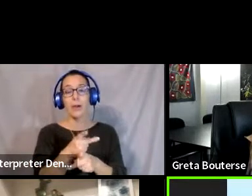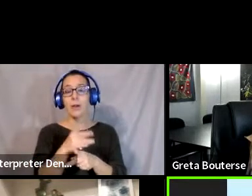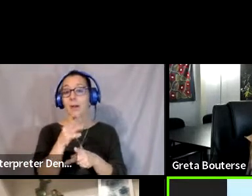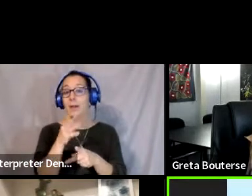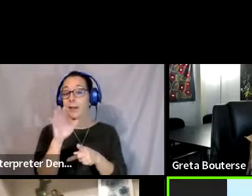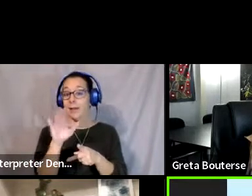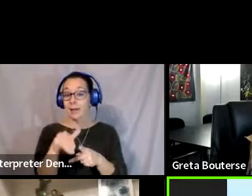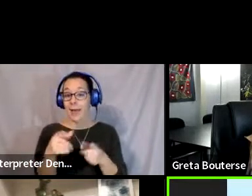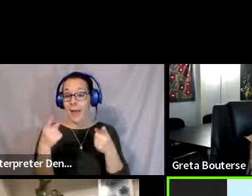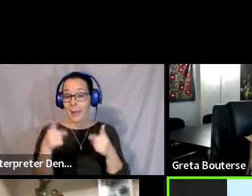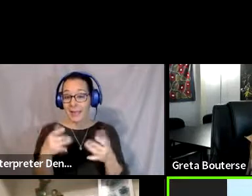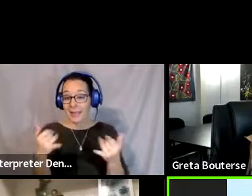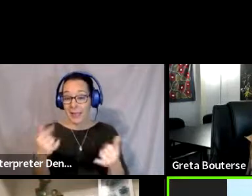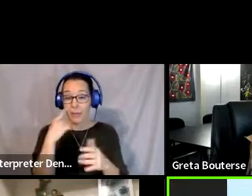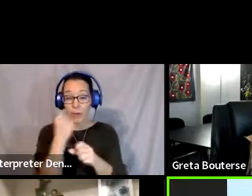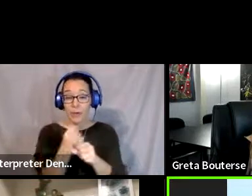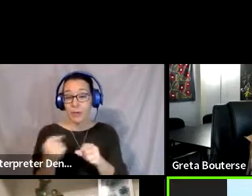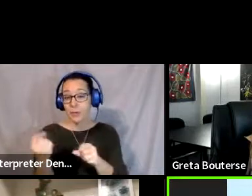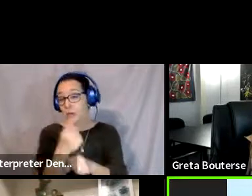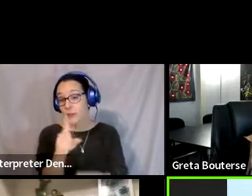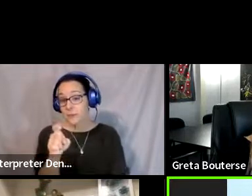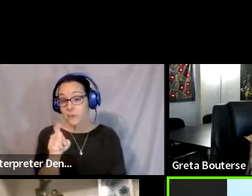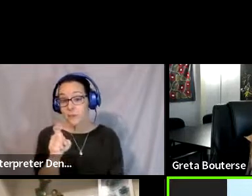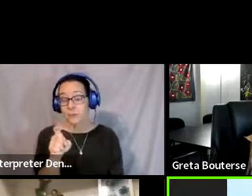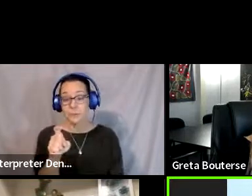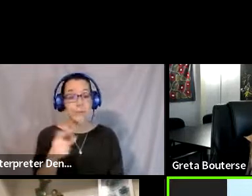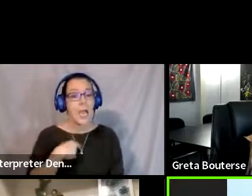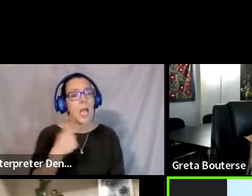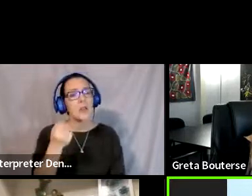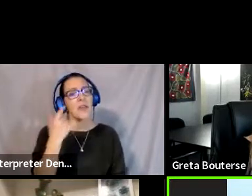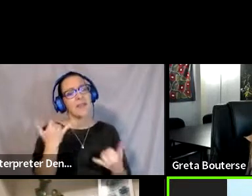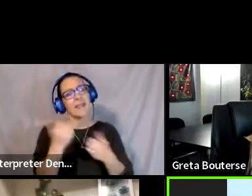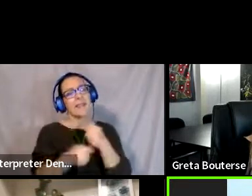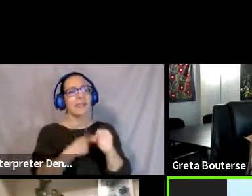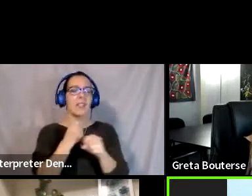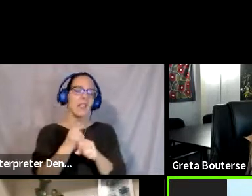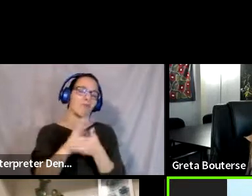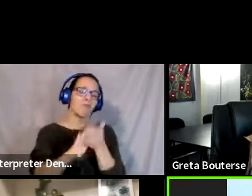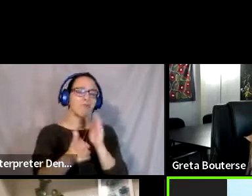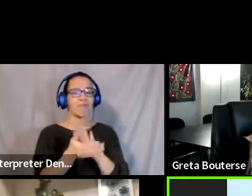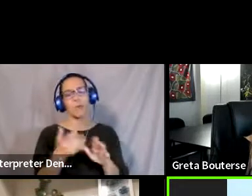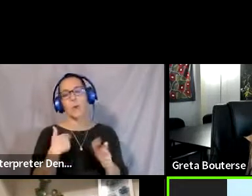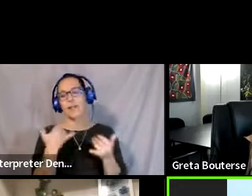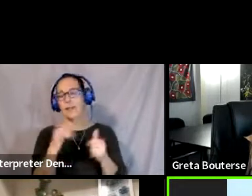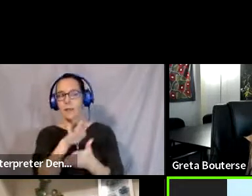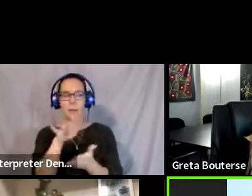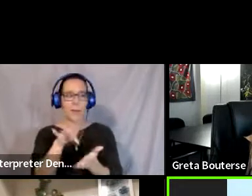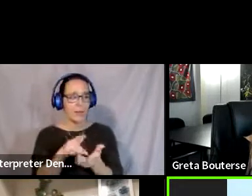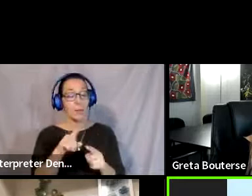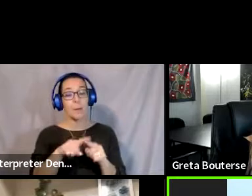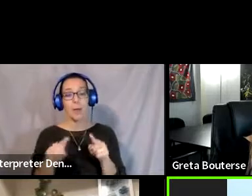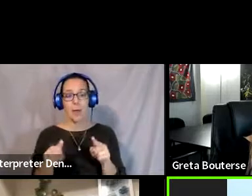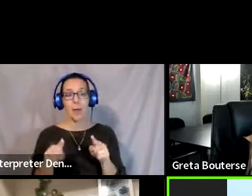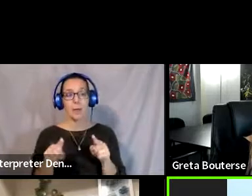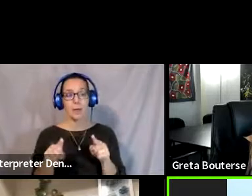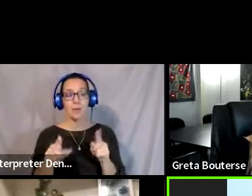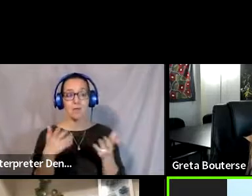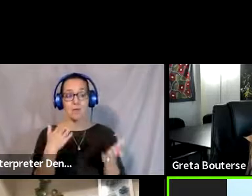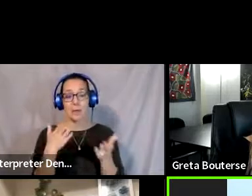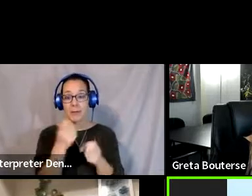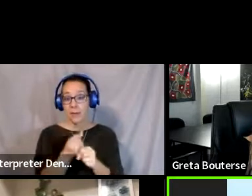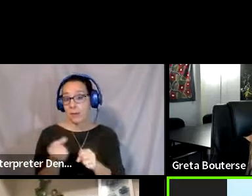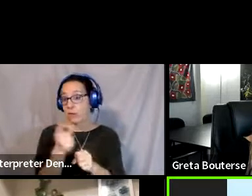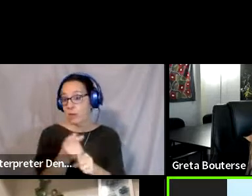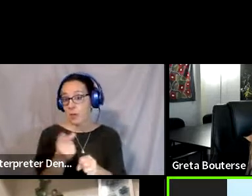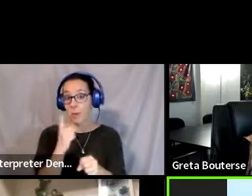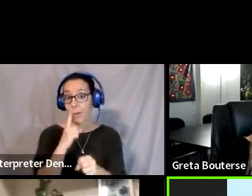slate now for next year? I understand this year may be a wash because we're still in the middle of this thing. I just wanted to know if that's too far out to